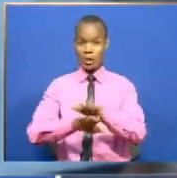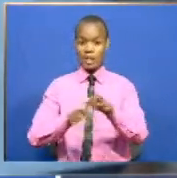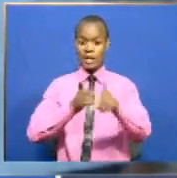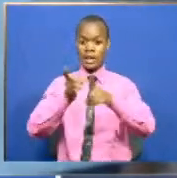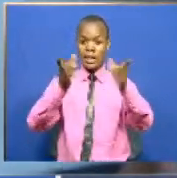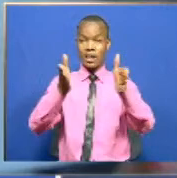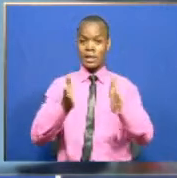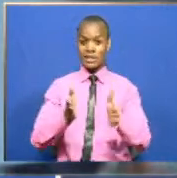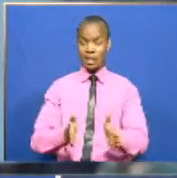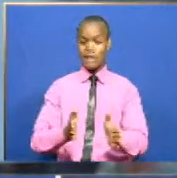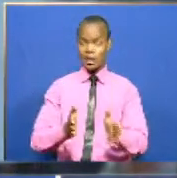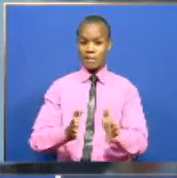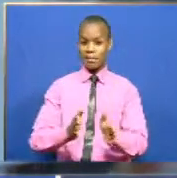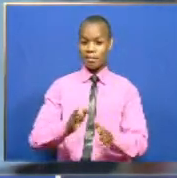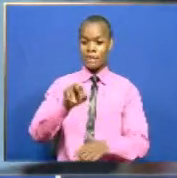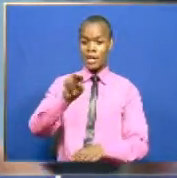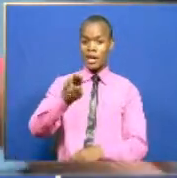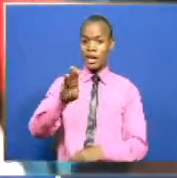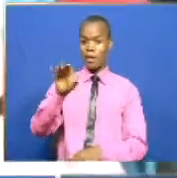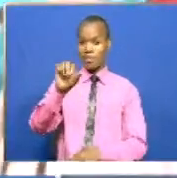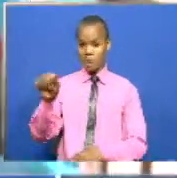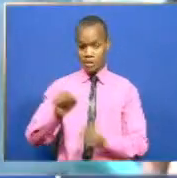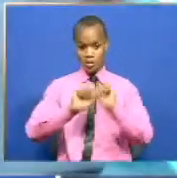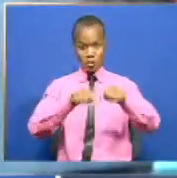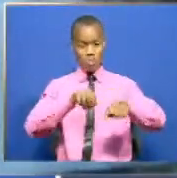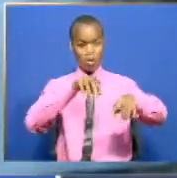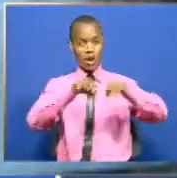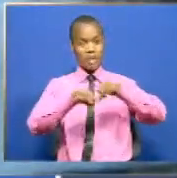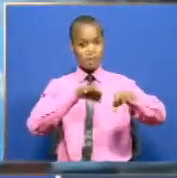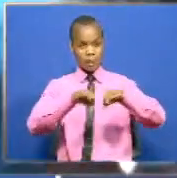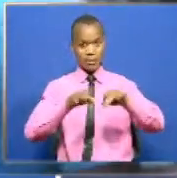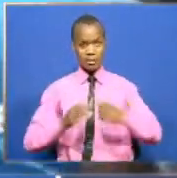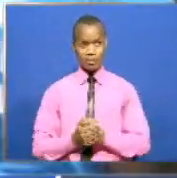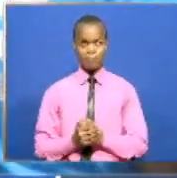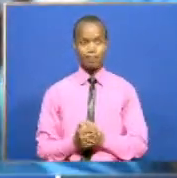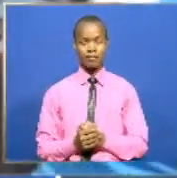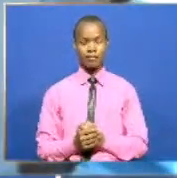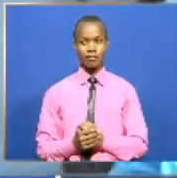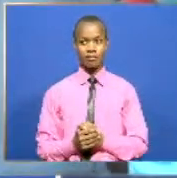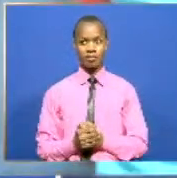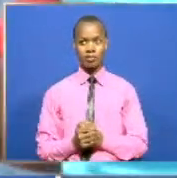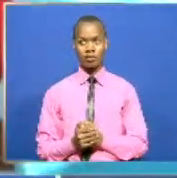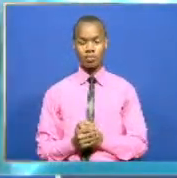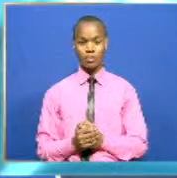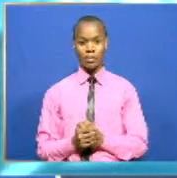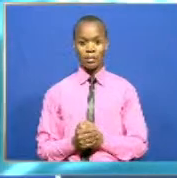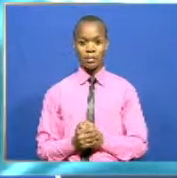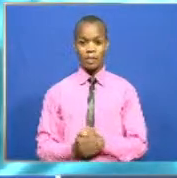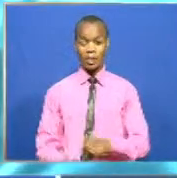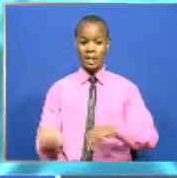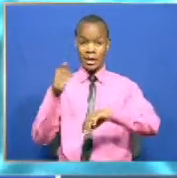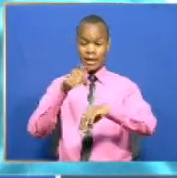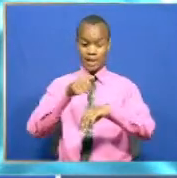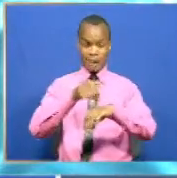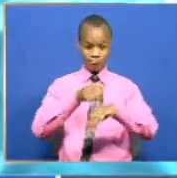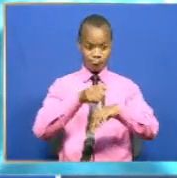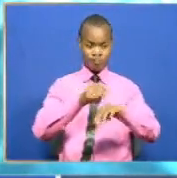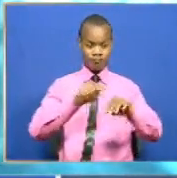INMS, Thomas Ogaro, to be shedding more light on that. But then, Kabasa, when you come to the testing